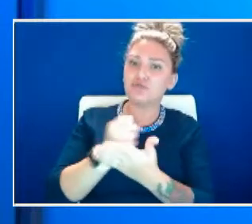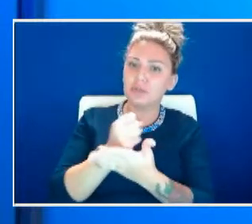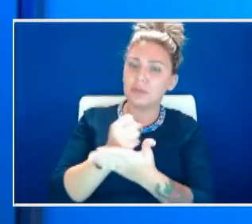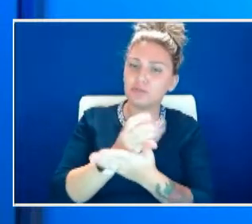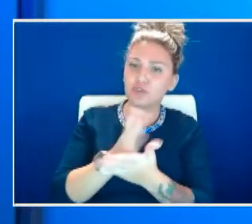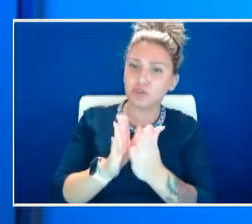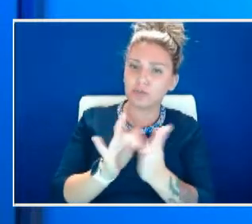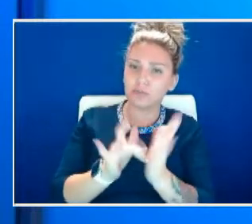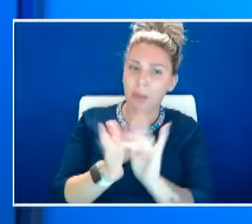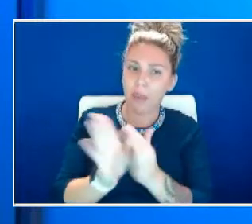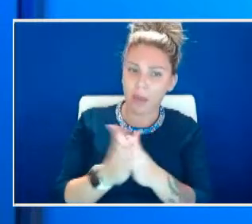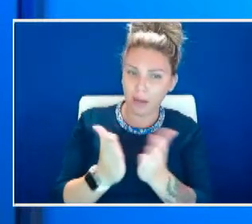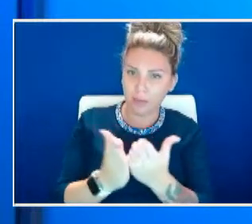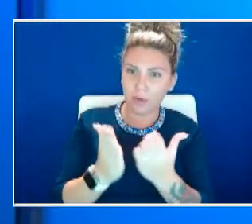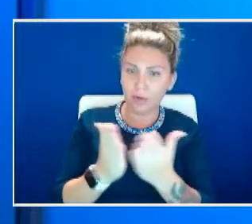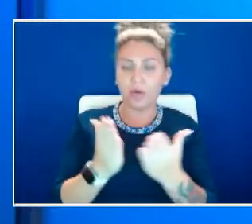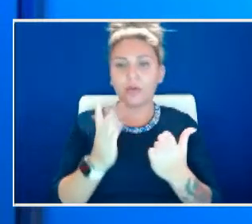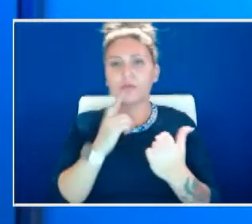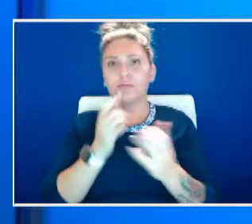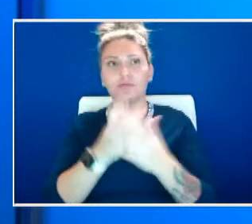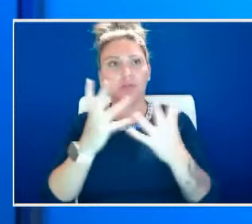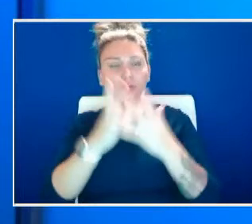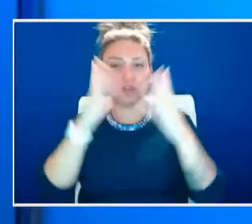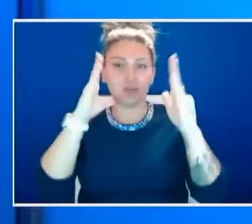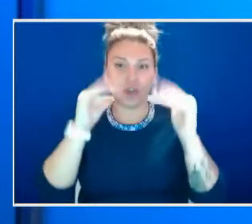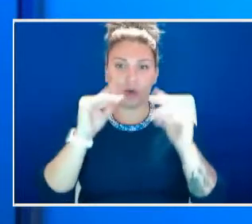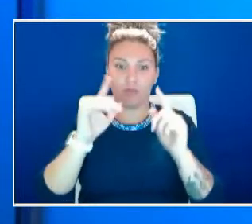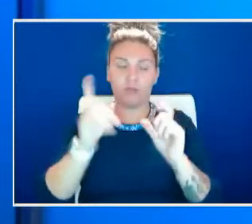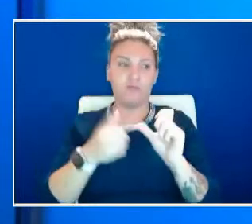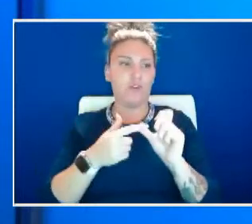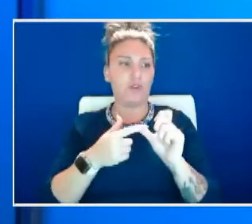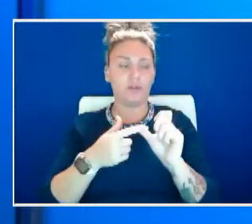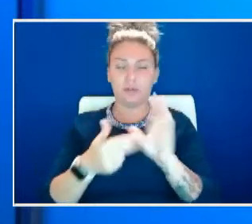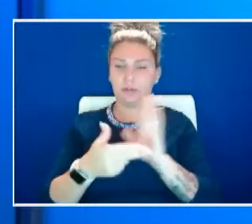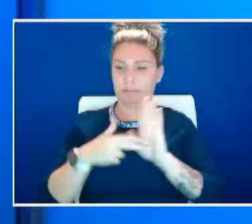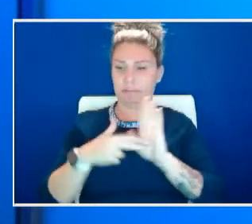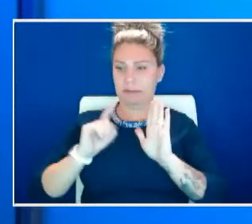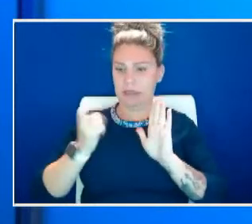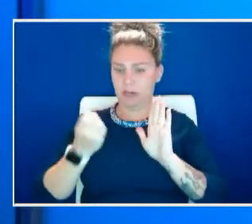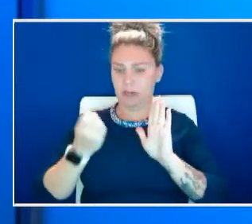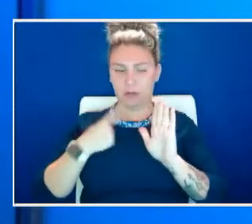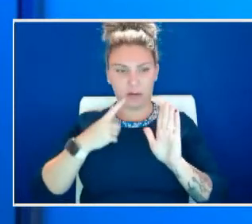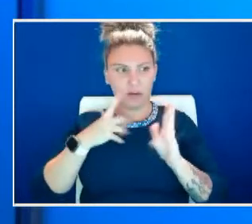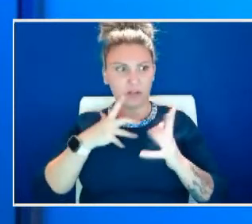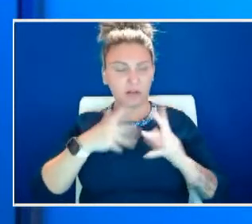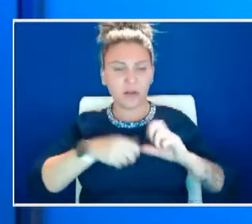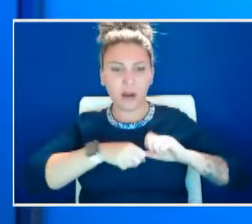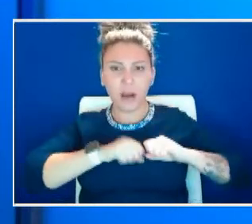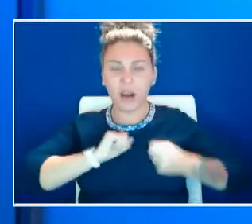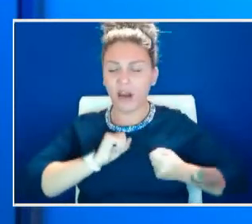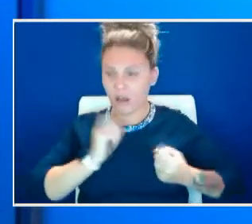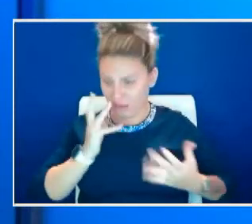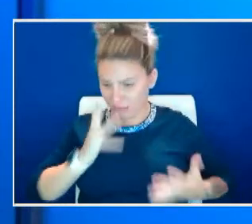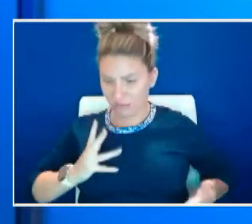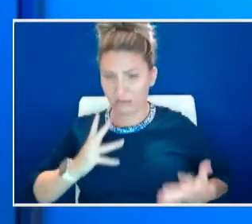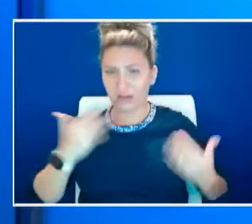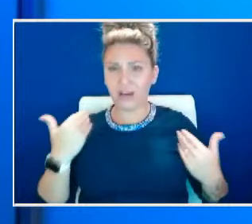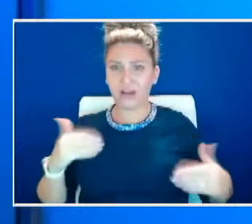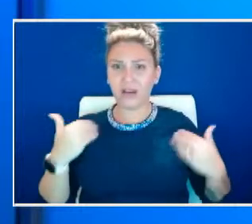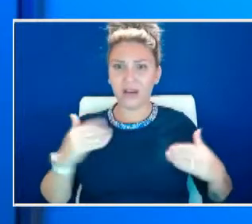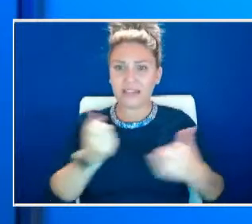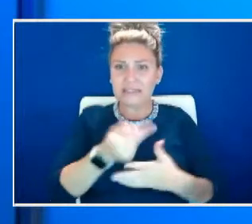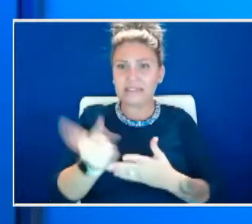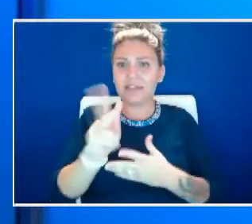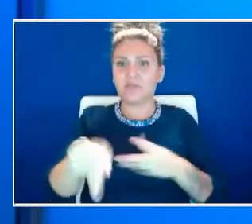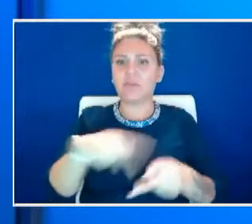There is so much hope when you first get this diagnosis. You're devastated, and it's so there's several kinds of cancer, but